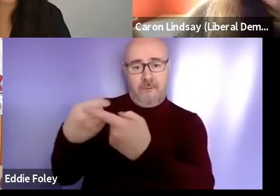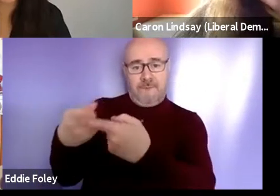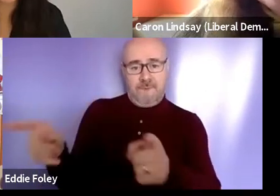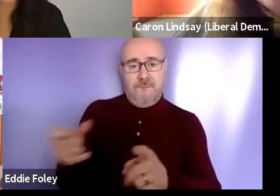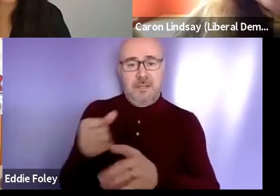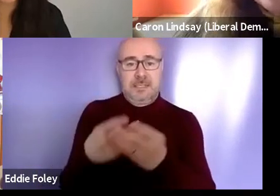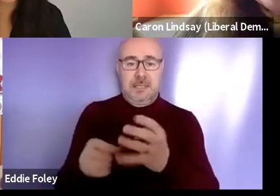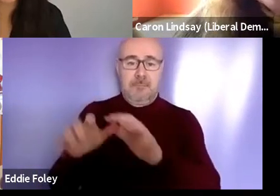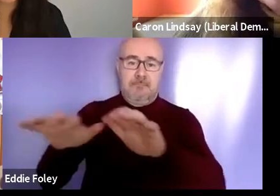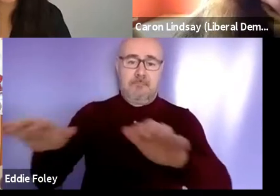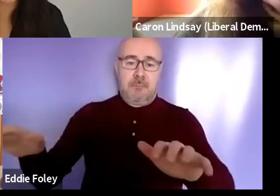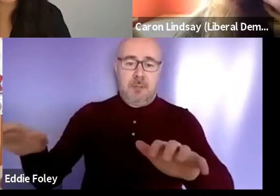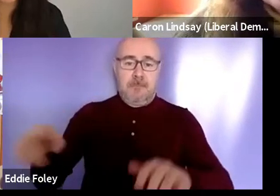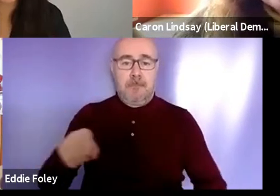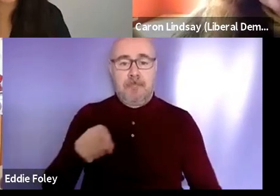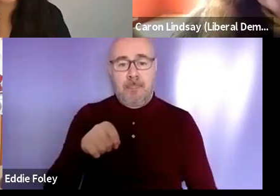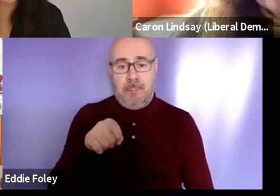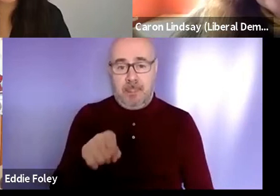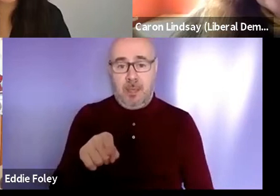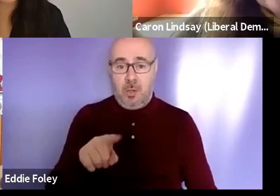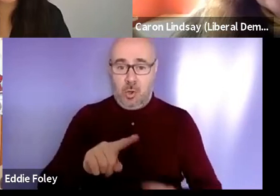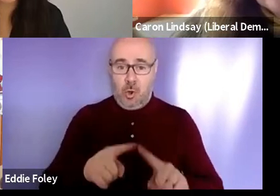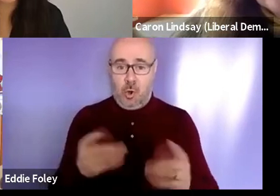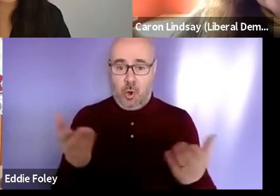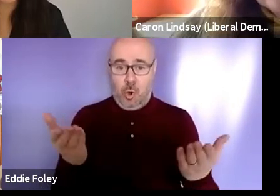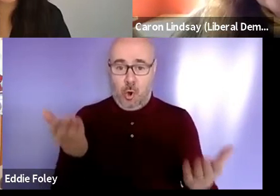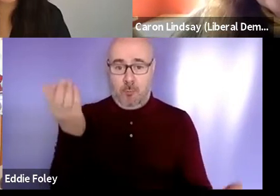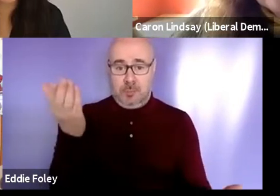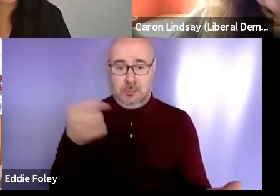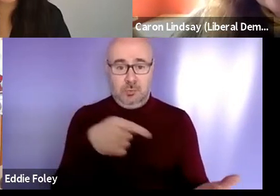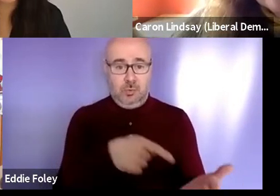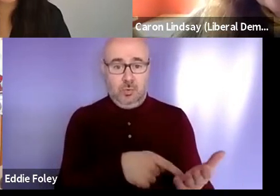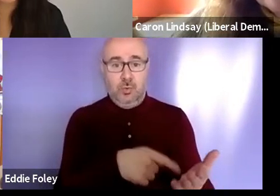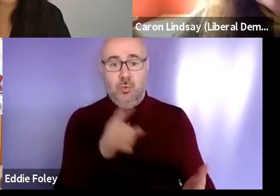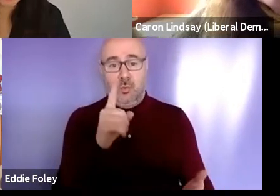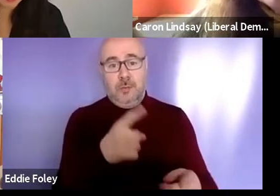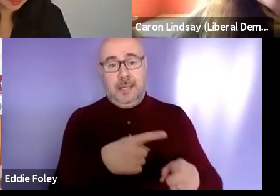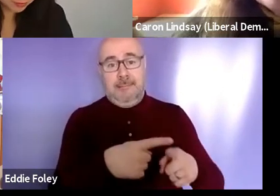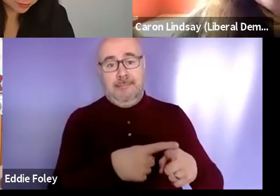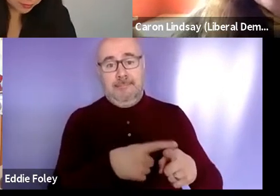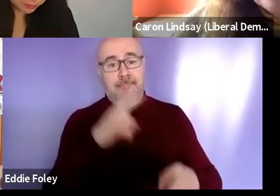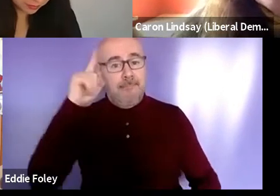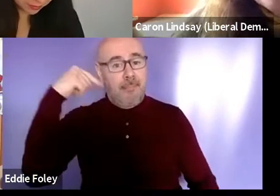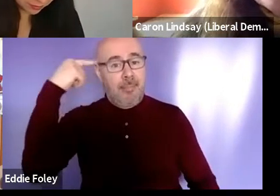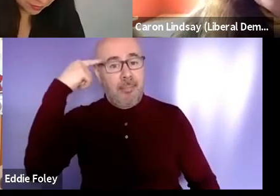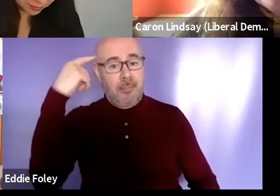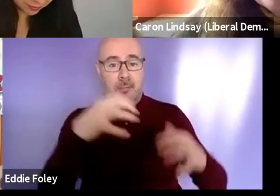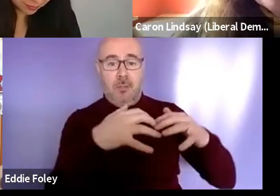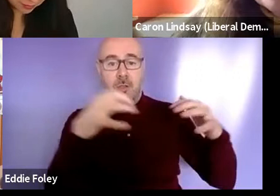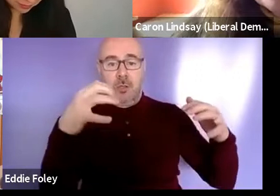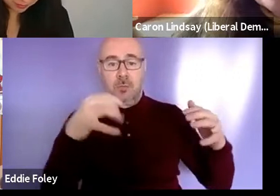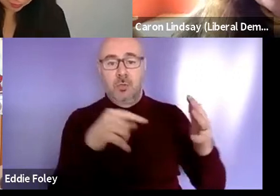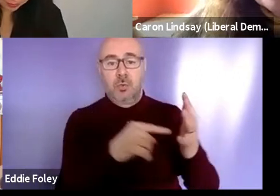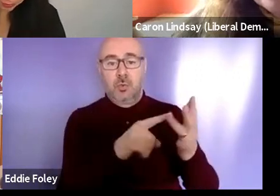heart. That's in stark contrast to the UK Tory government's constant attacks on disabled people, like excluding many disabled